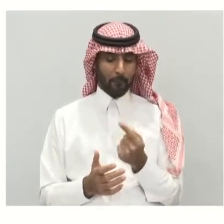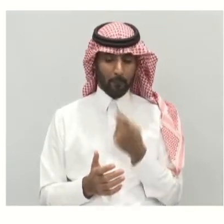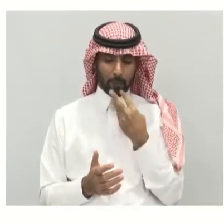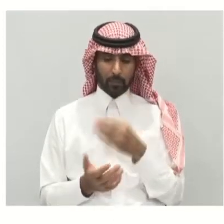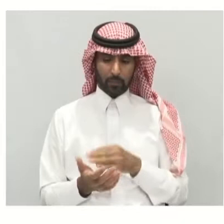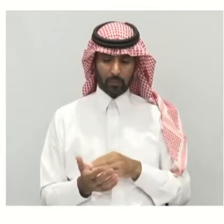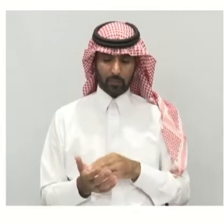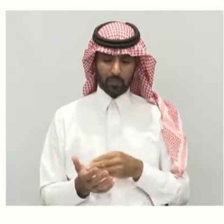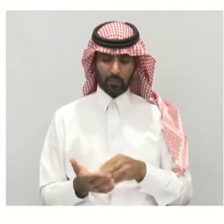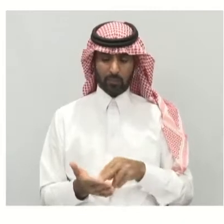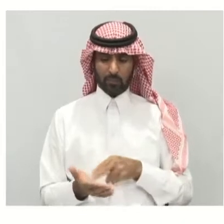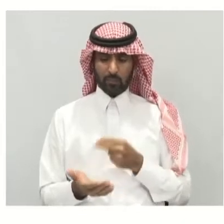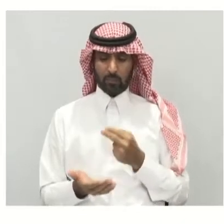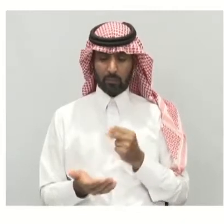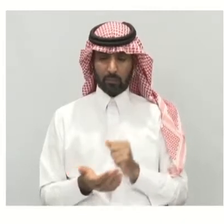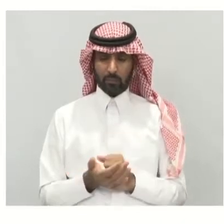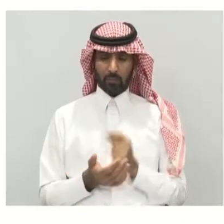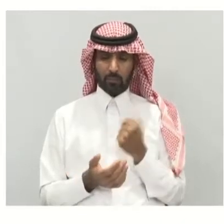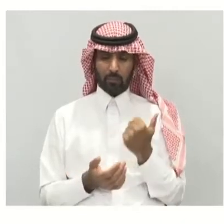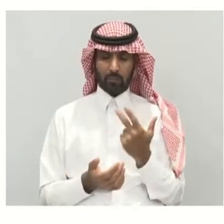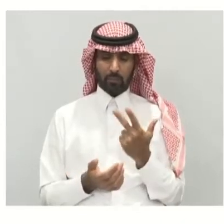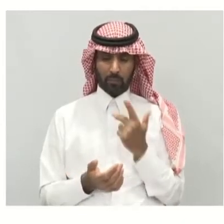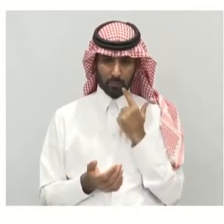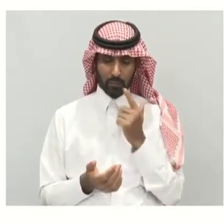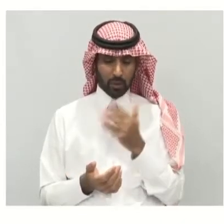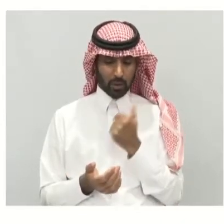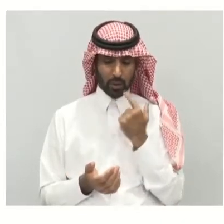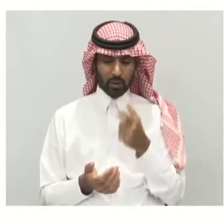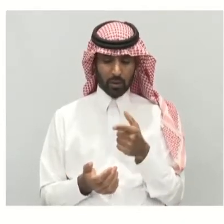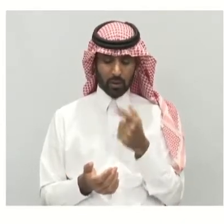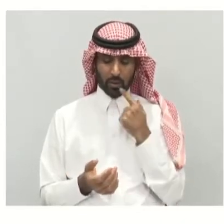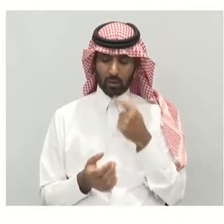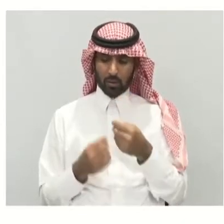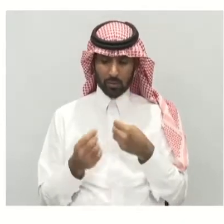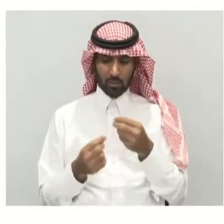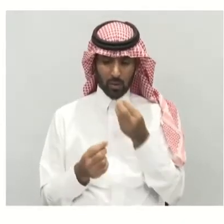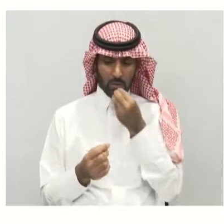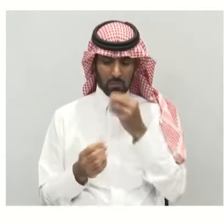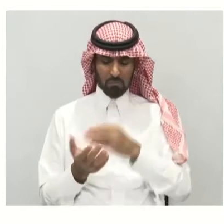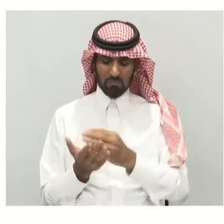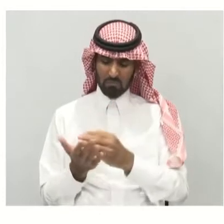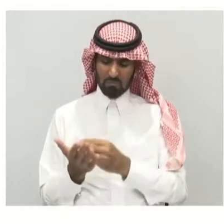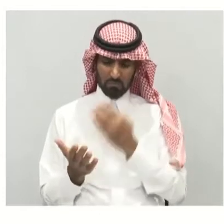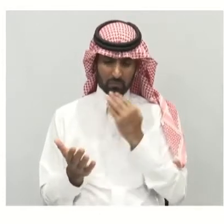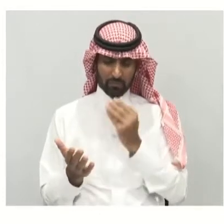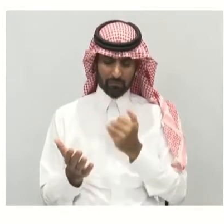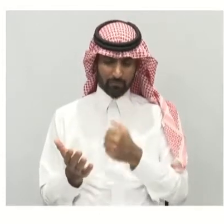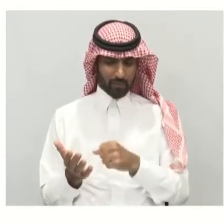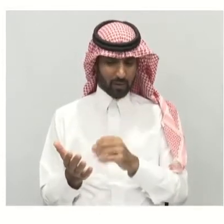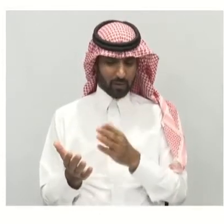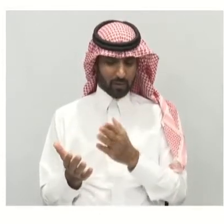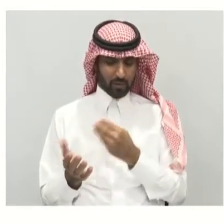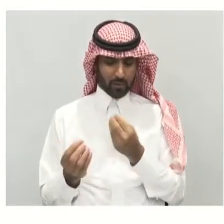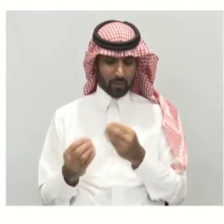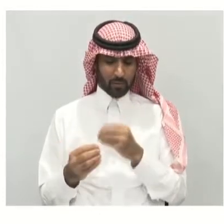is uncountable noun. Eight, the last one, I don't like this restaurant's menu. There aren't